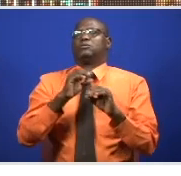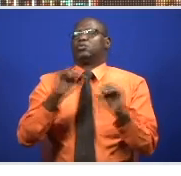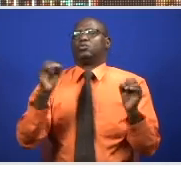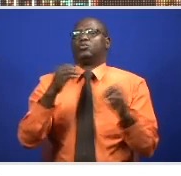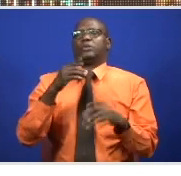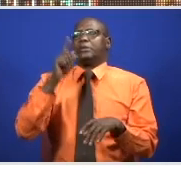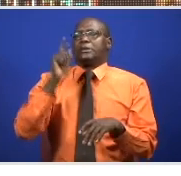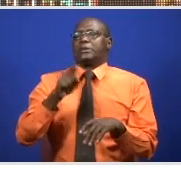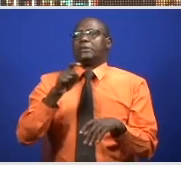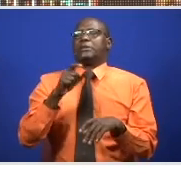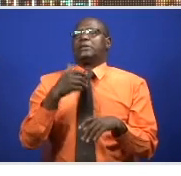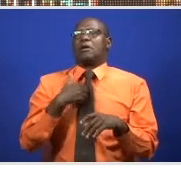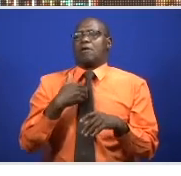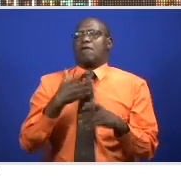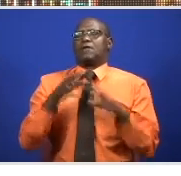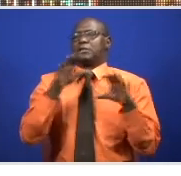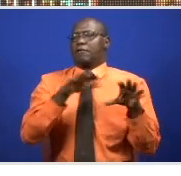his supporters have endured.